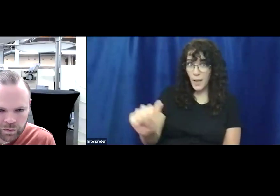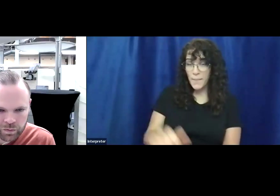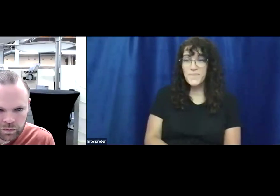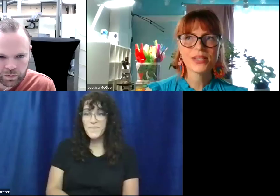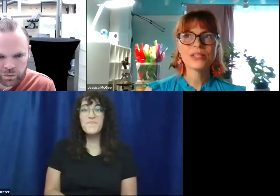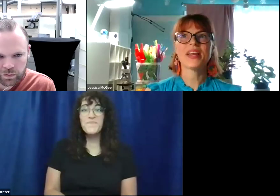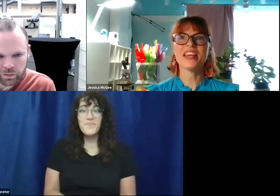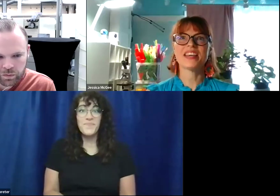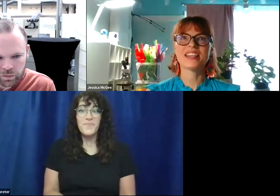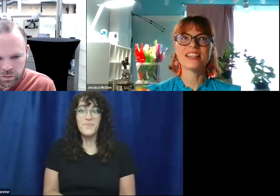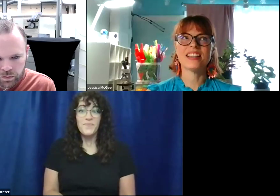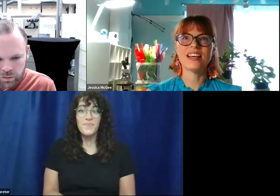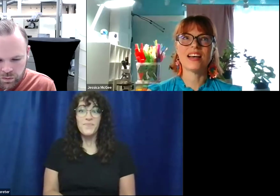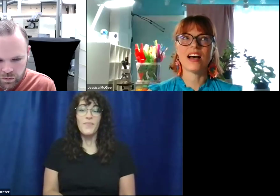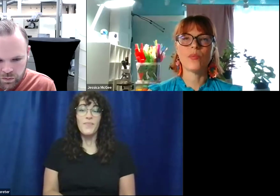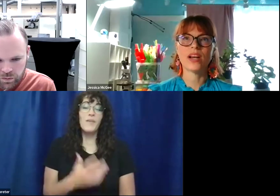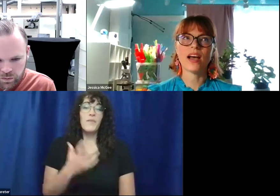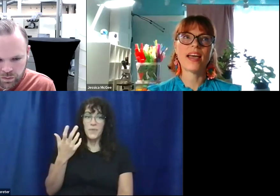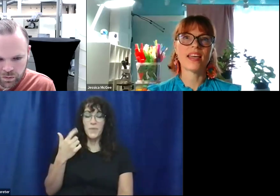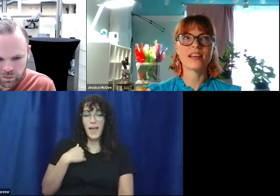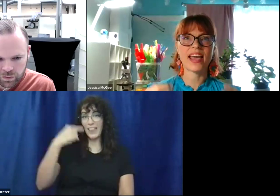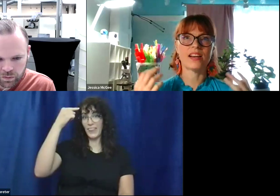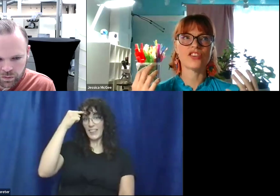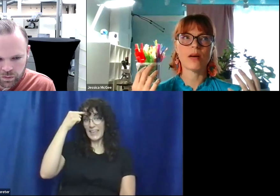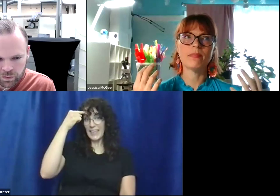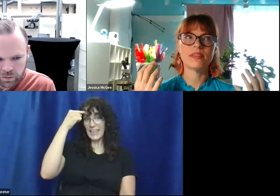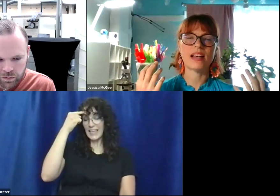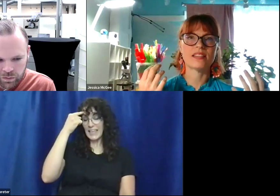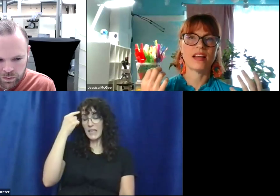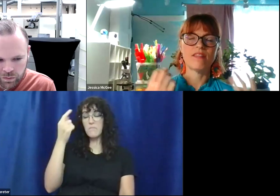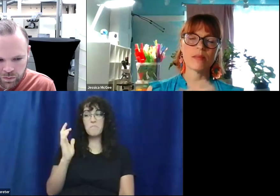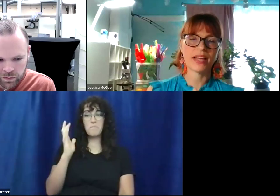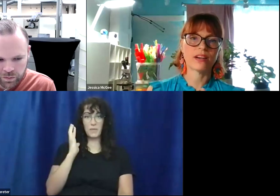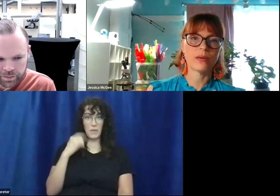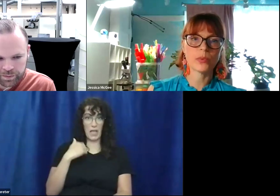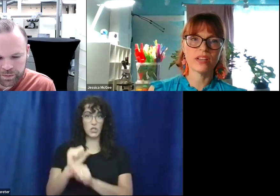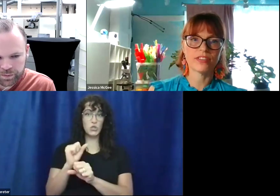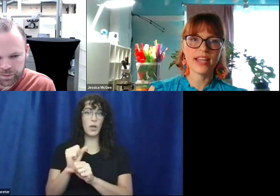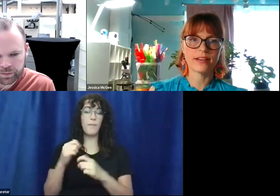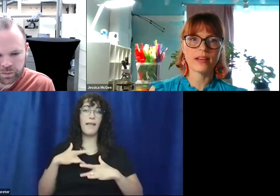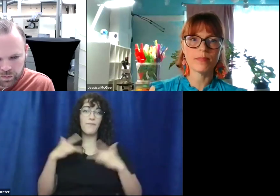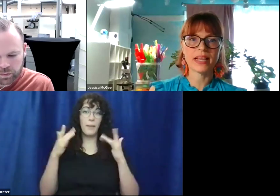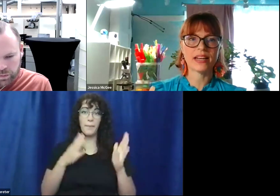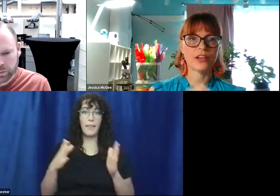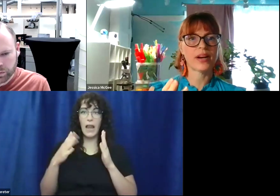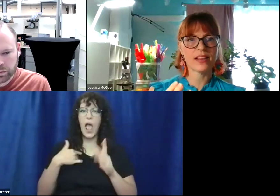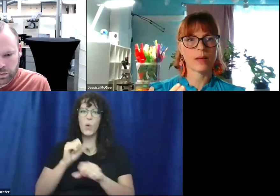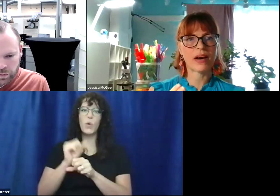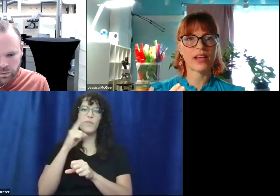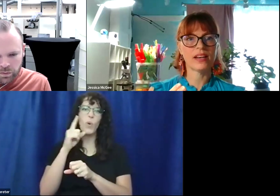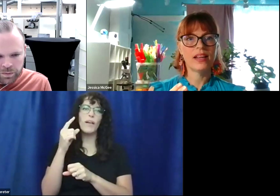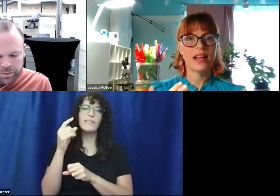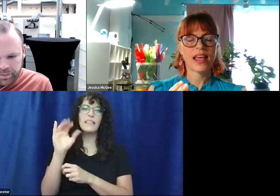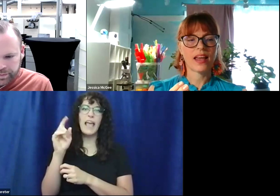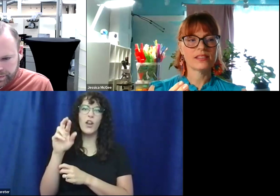Um, so I think when I, I had a job as an event planner, I was working for a catering company. didn't know